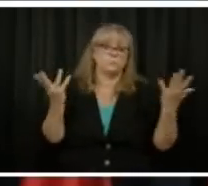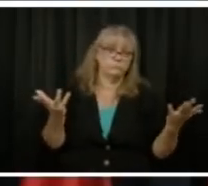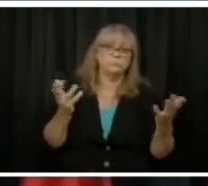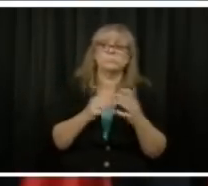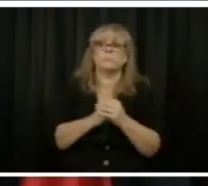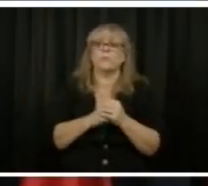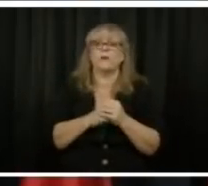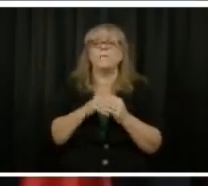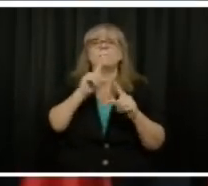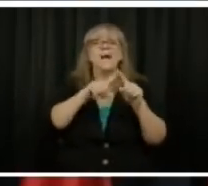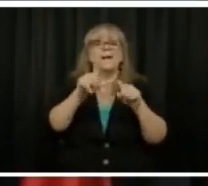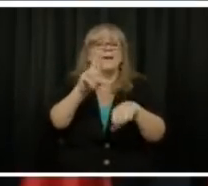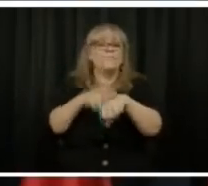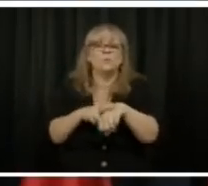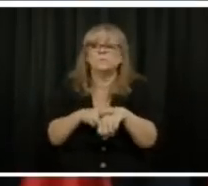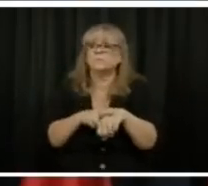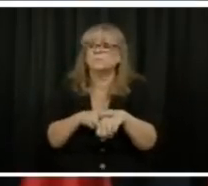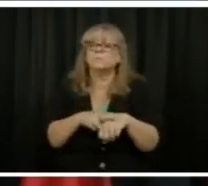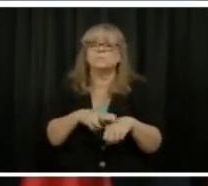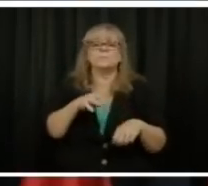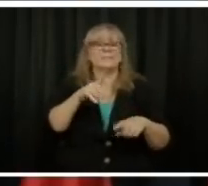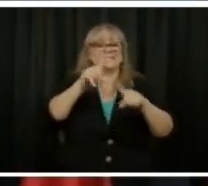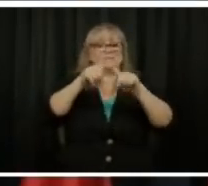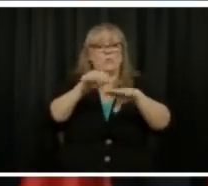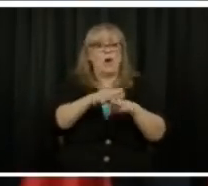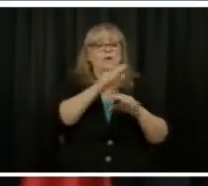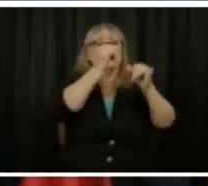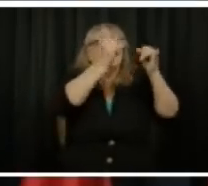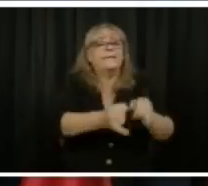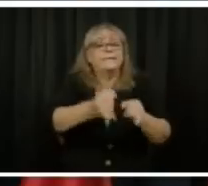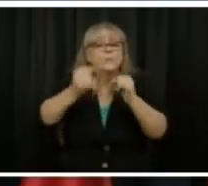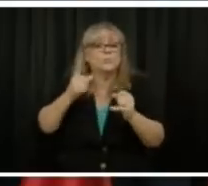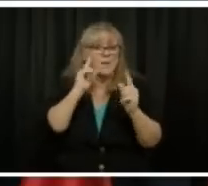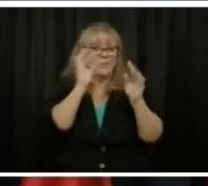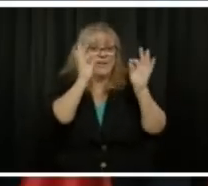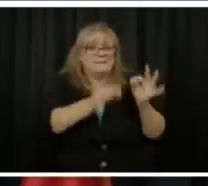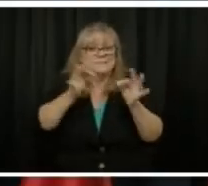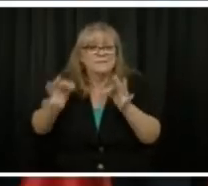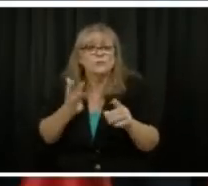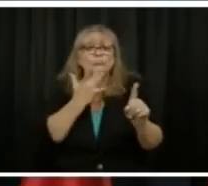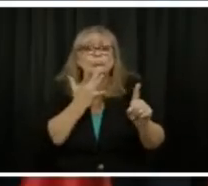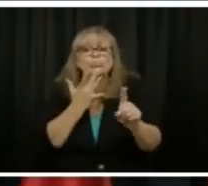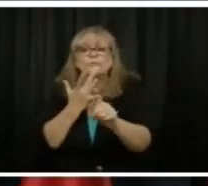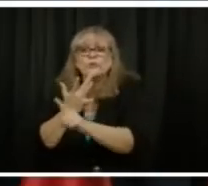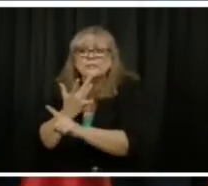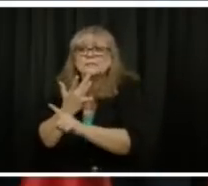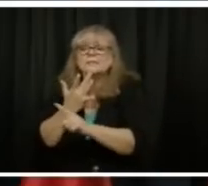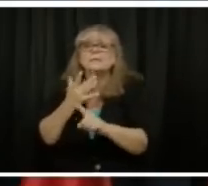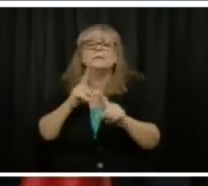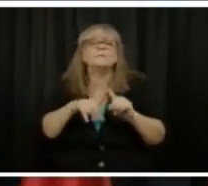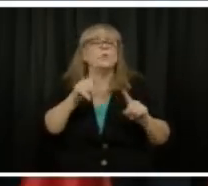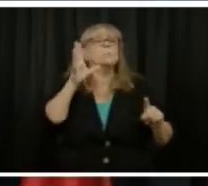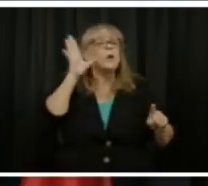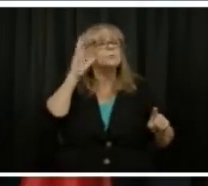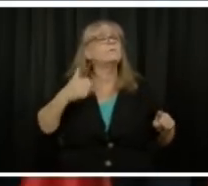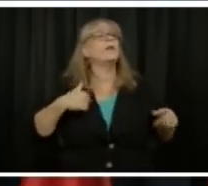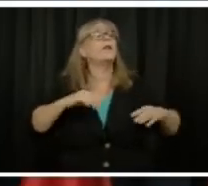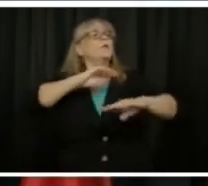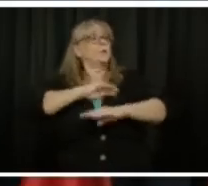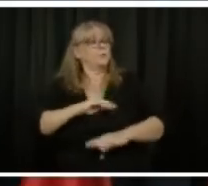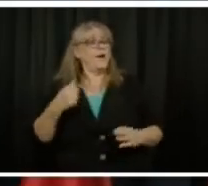decision. I think that most parents, like me, are relieved that their kids can be reasonably safe at school and want them to have that experience. But